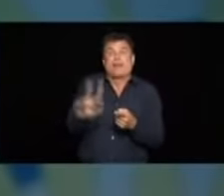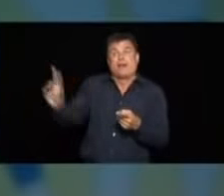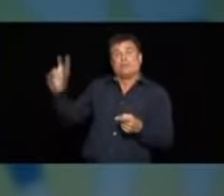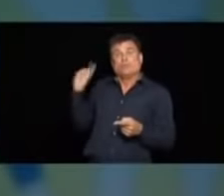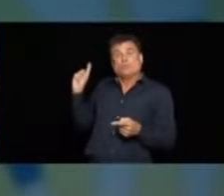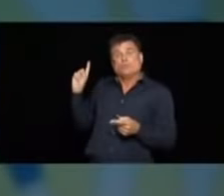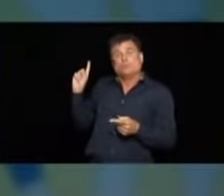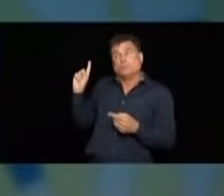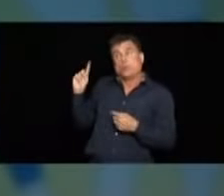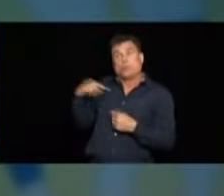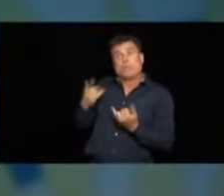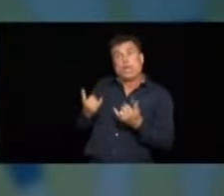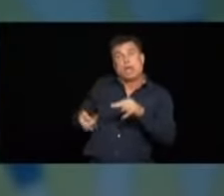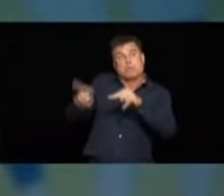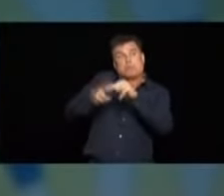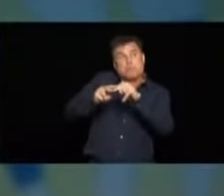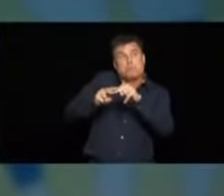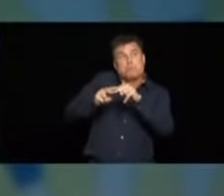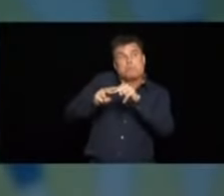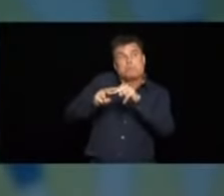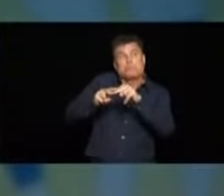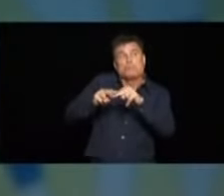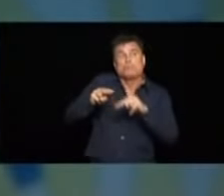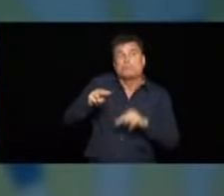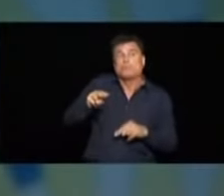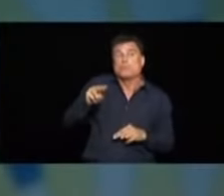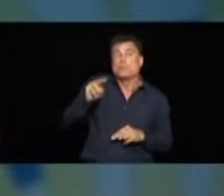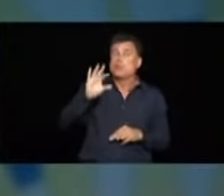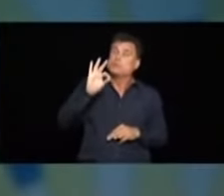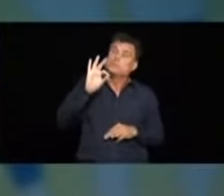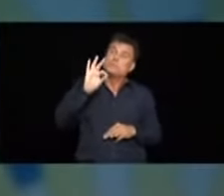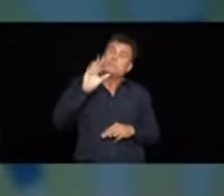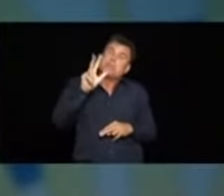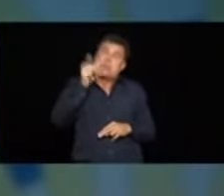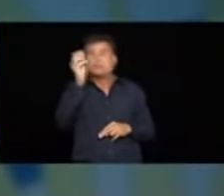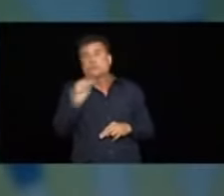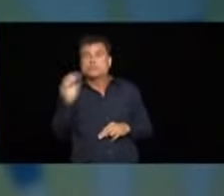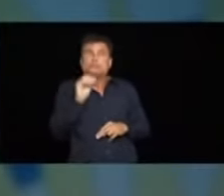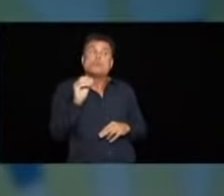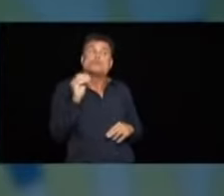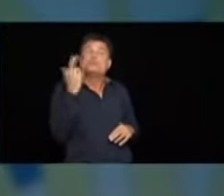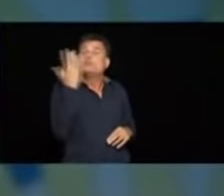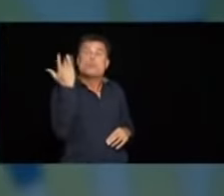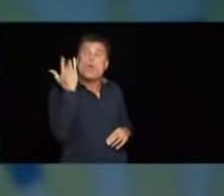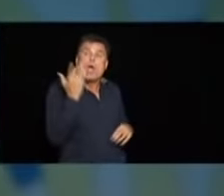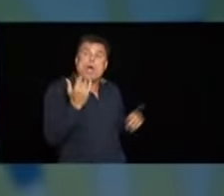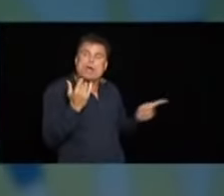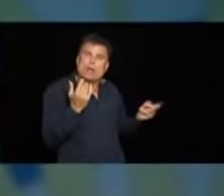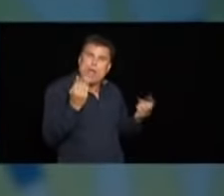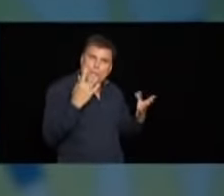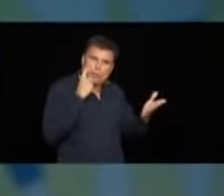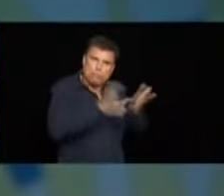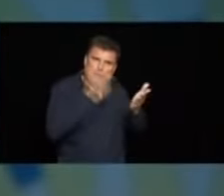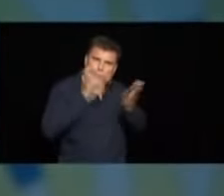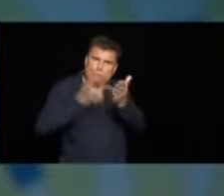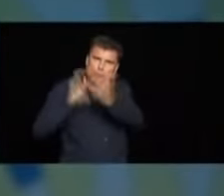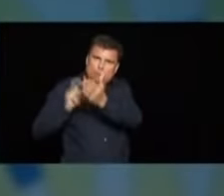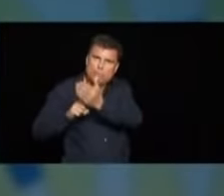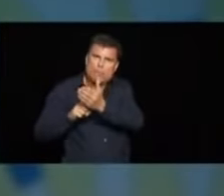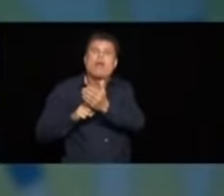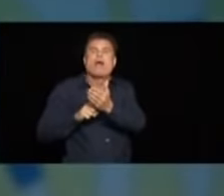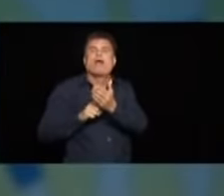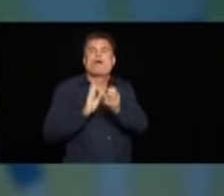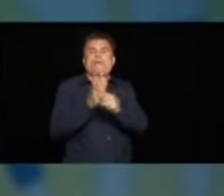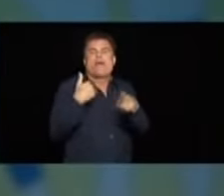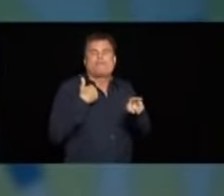week, and that's reflecting in the numbers that we're seeing this week. our percent positivity. So for